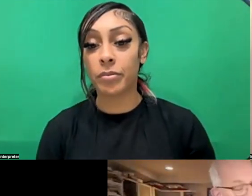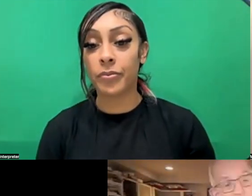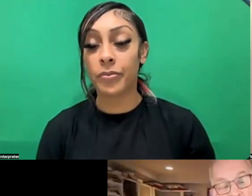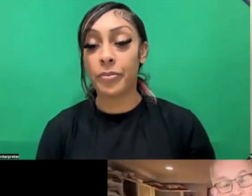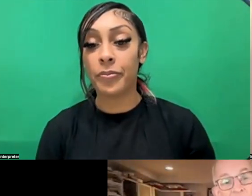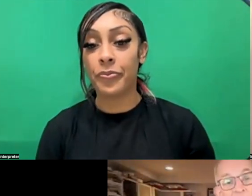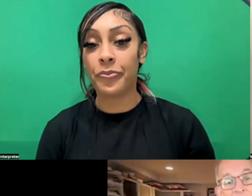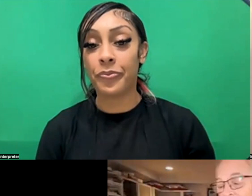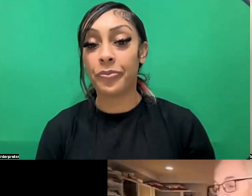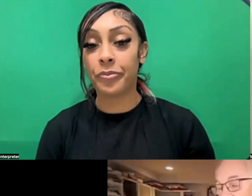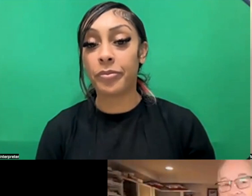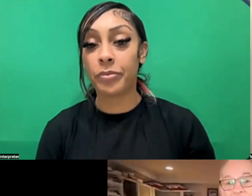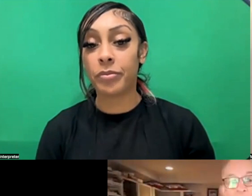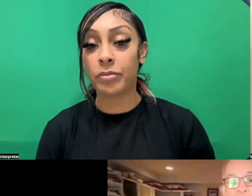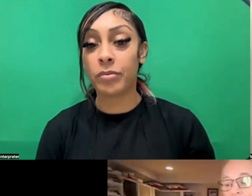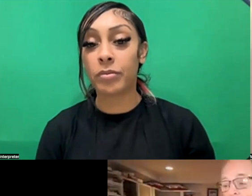Yes, it has the split button.